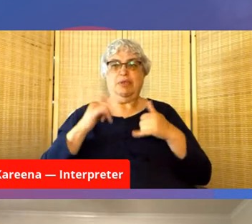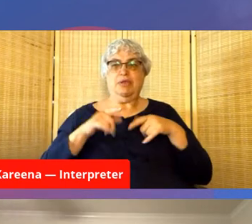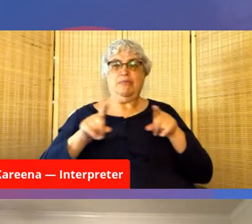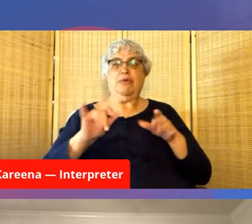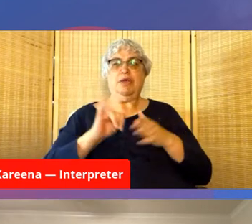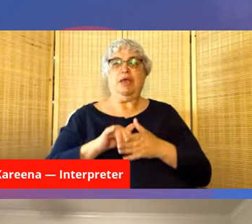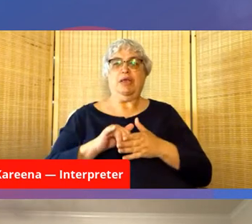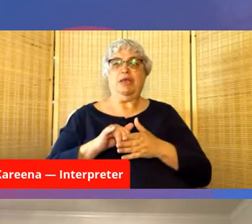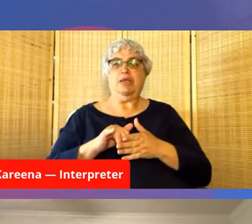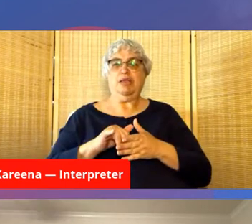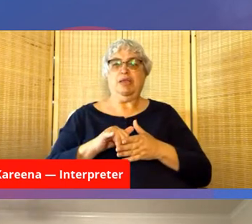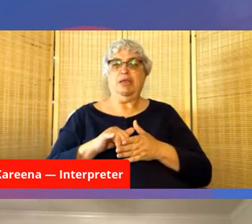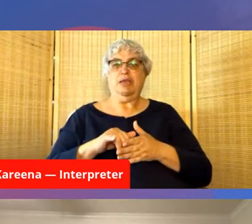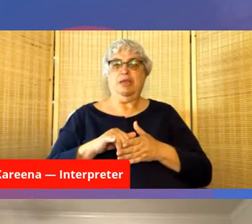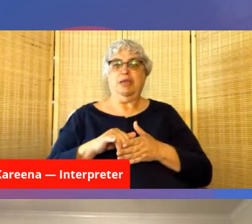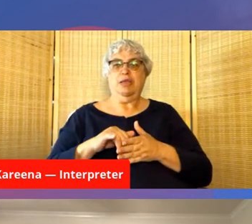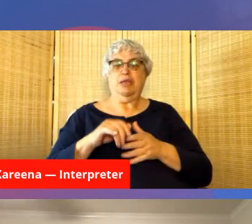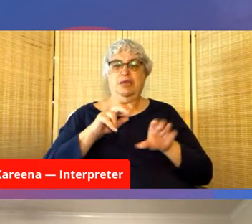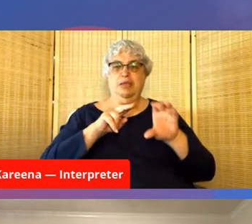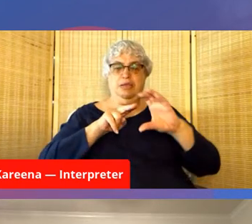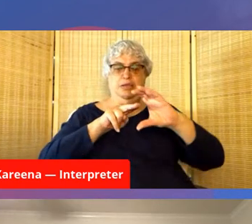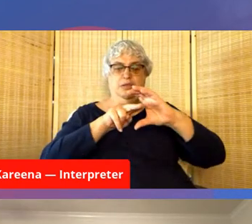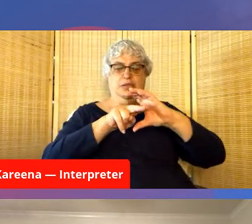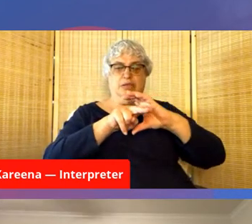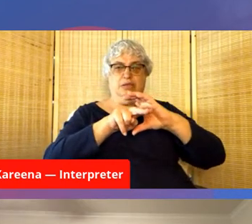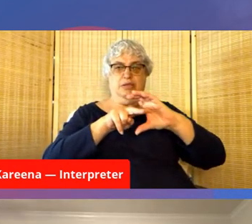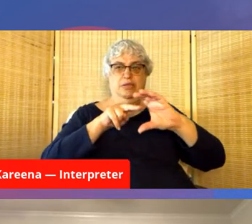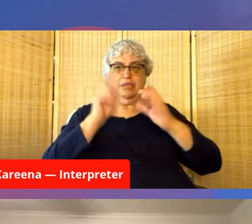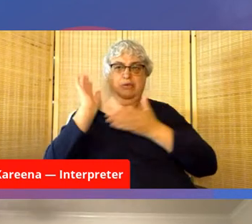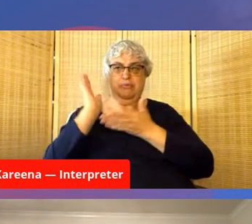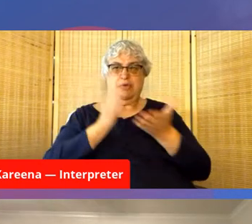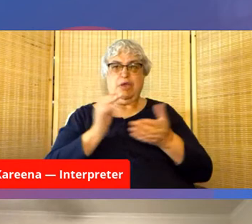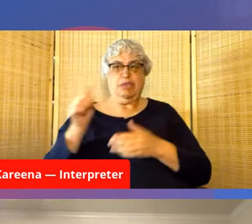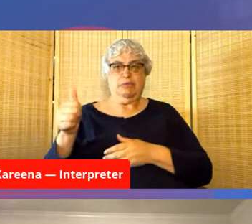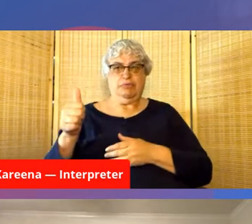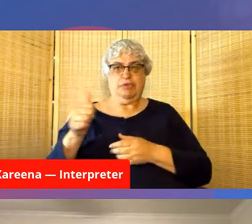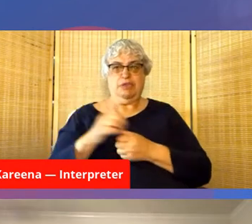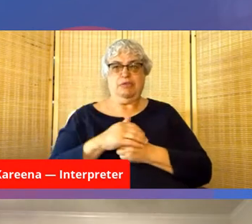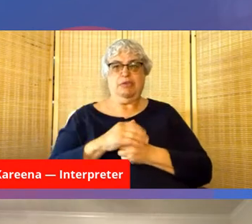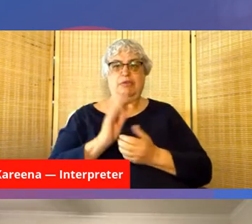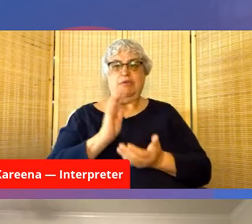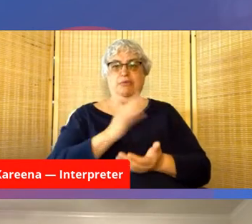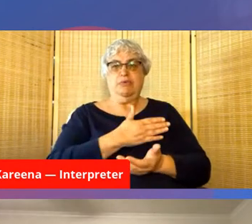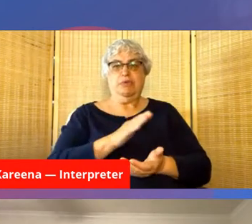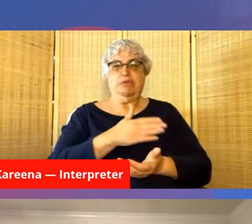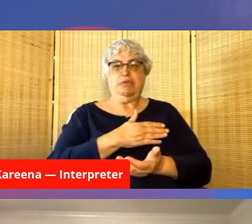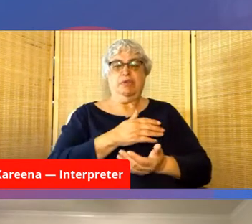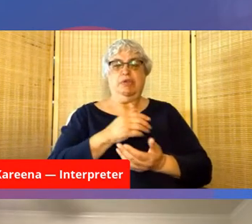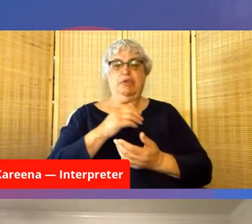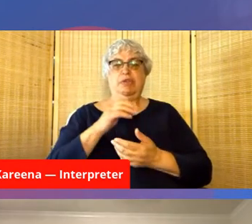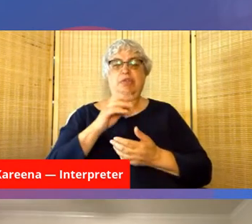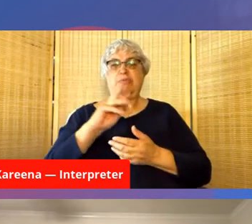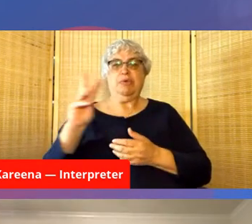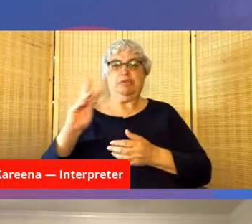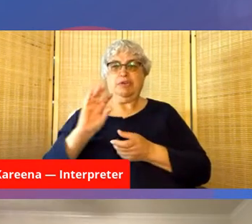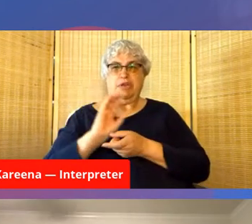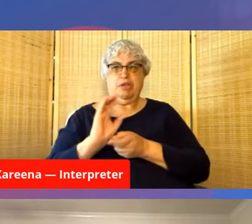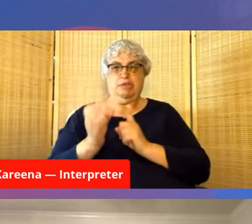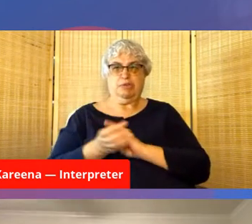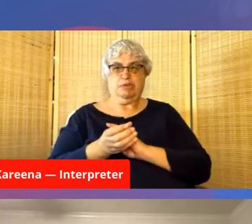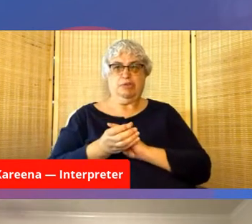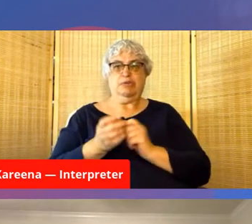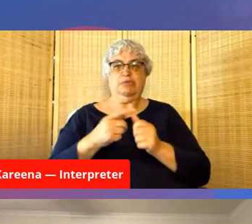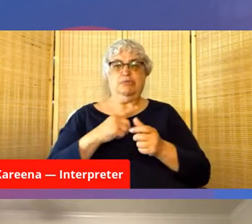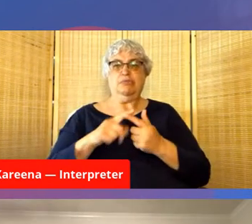an fMRI scanner, music that they brought in themselves, music from Western culture they'd be familiar with, and then